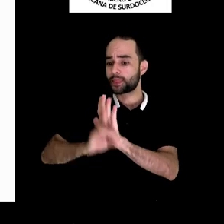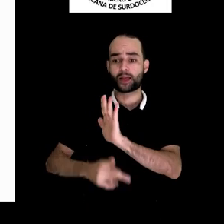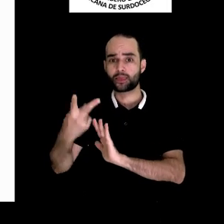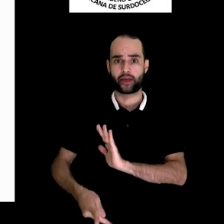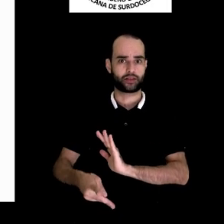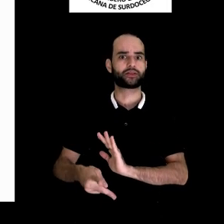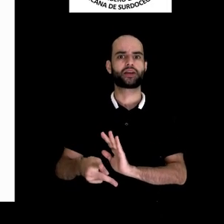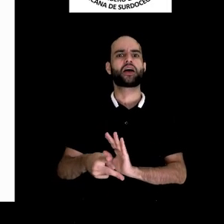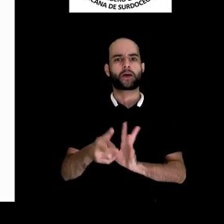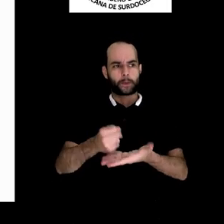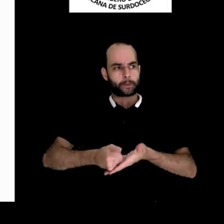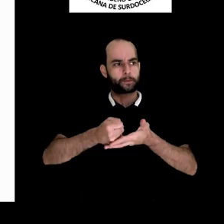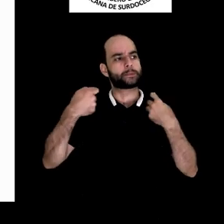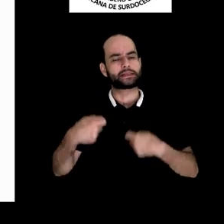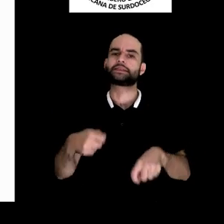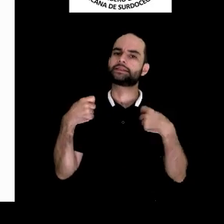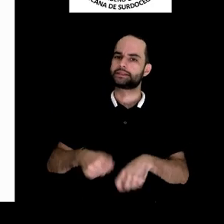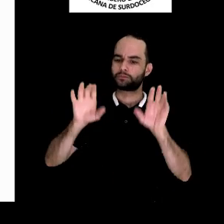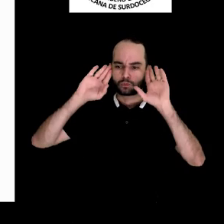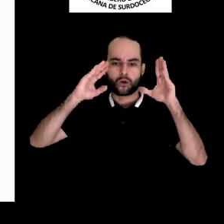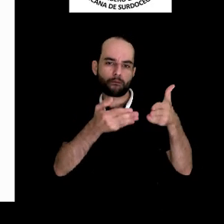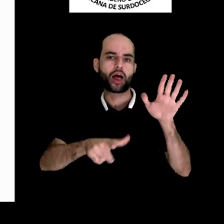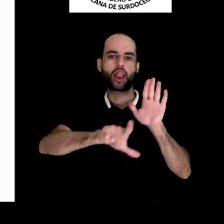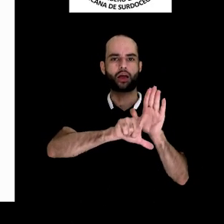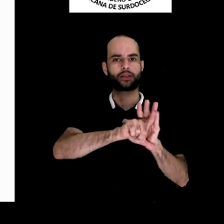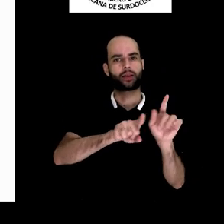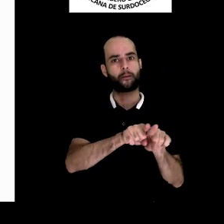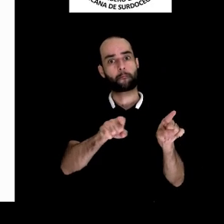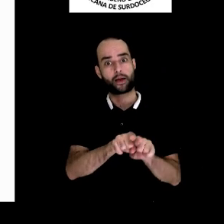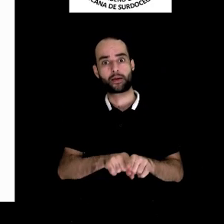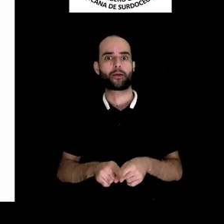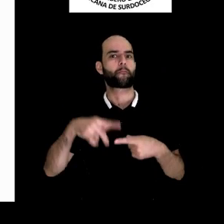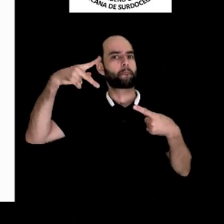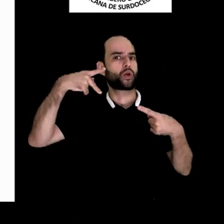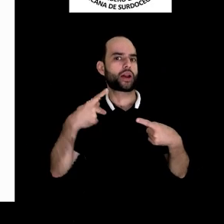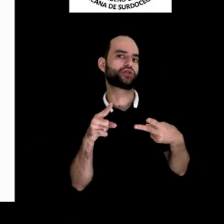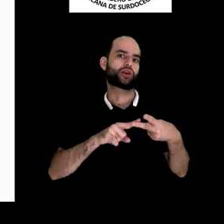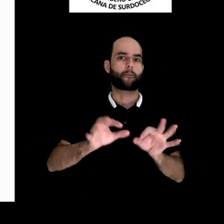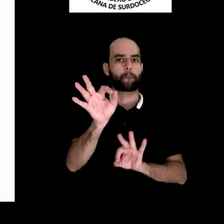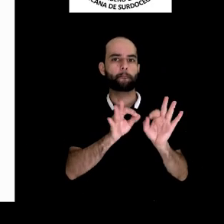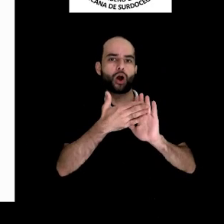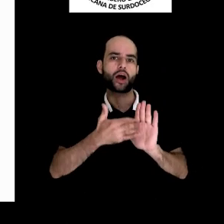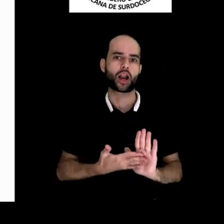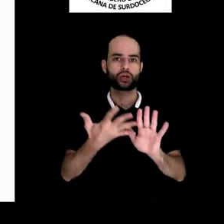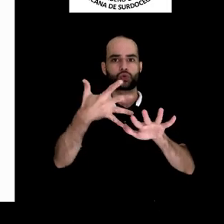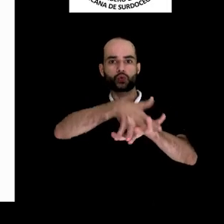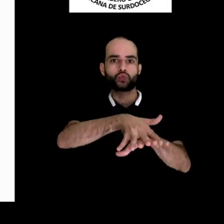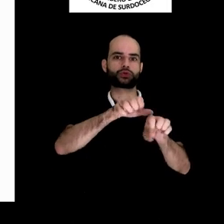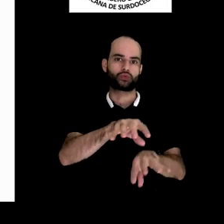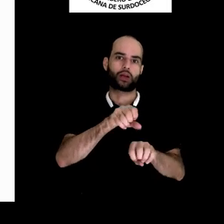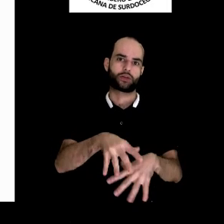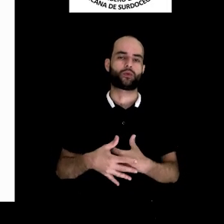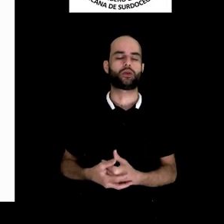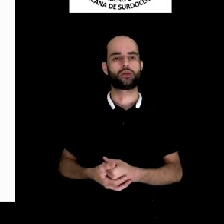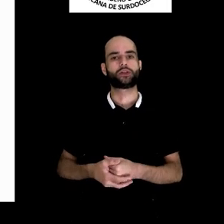in centralized black ink, are three topics where it is written. On the first,